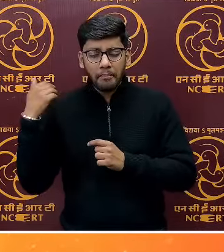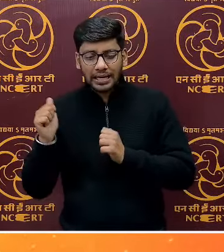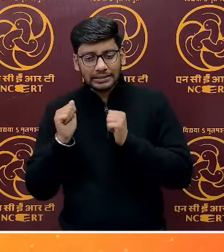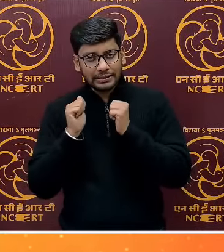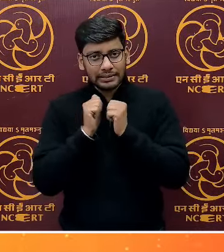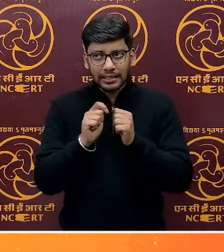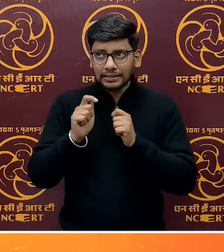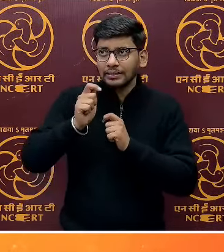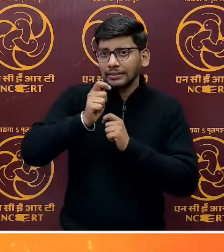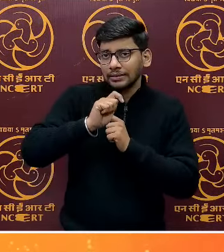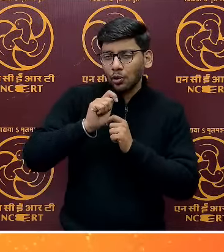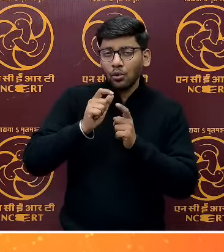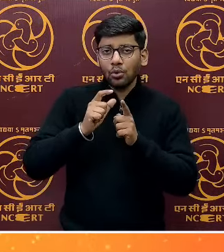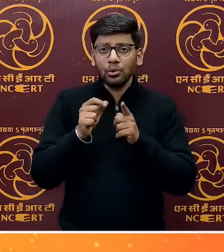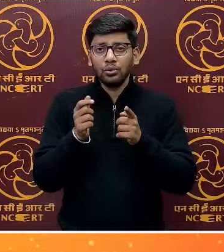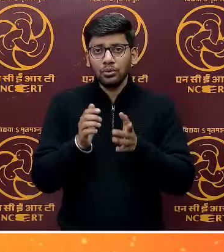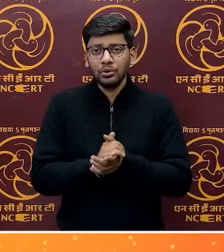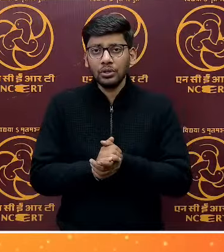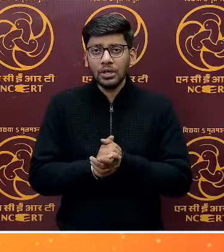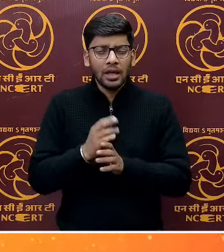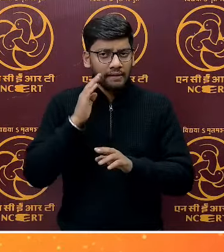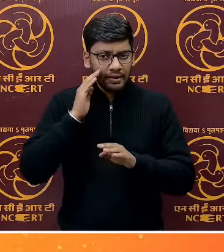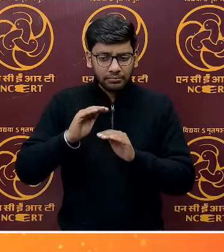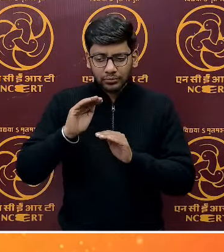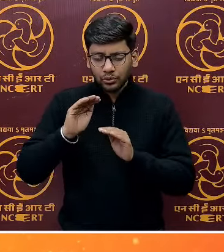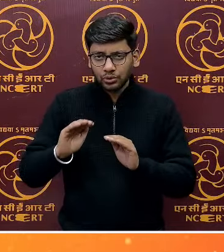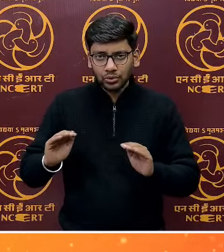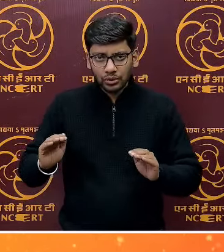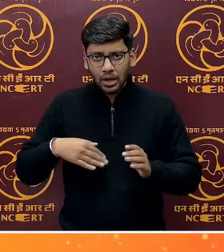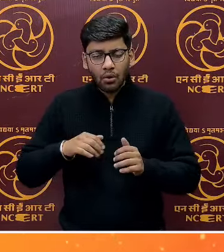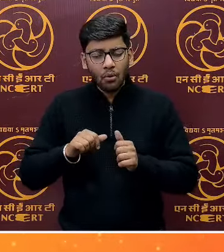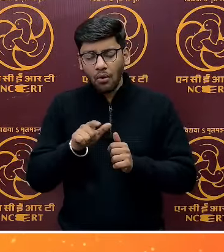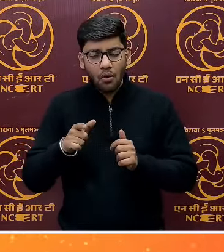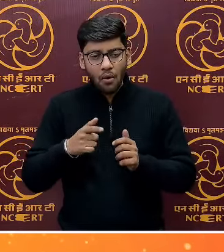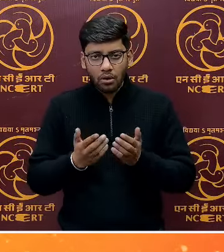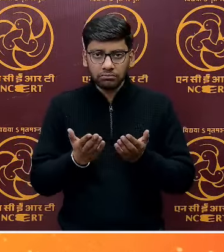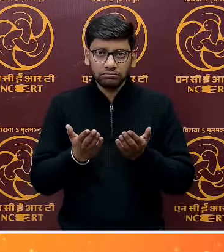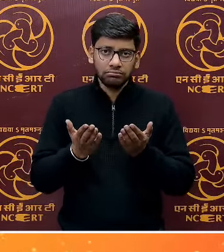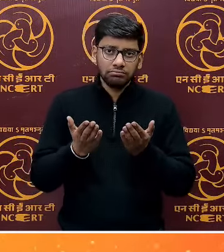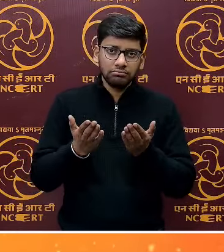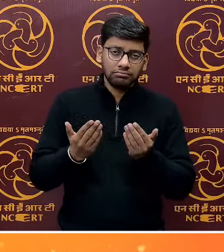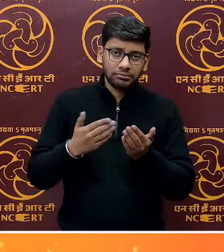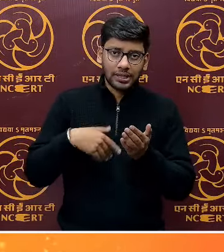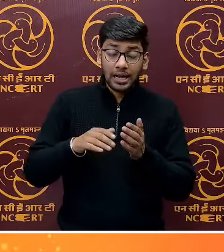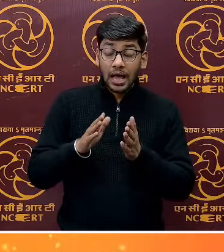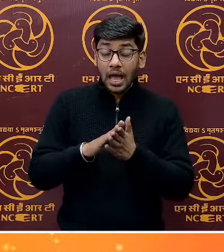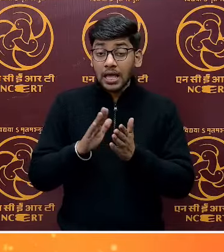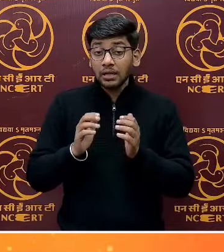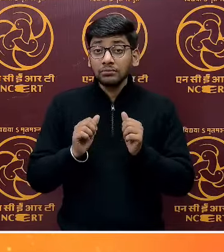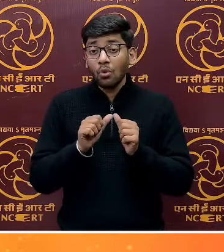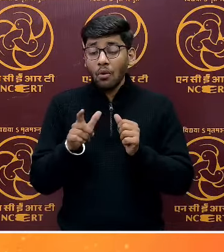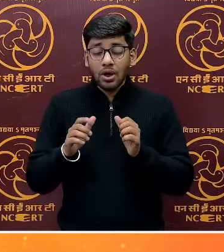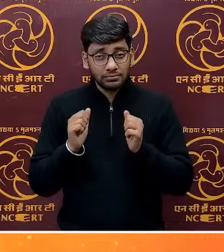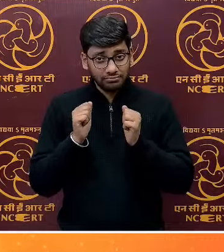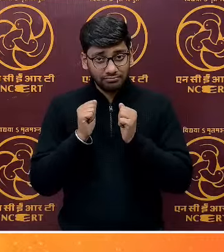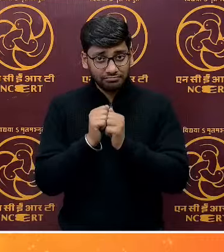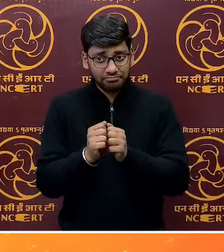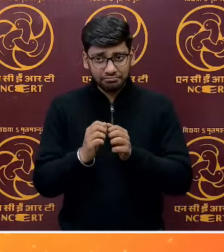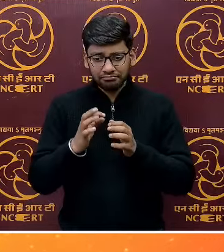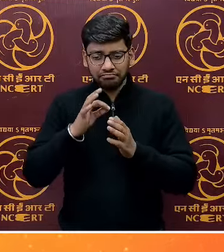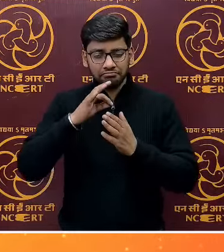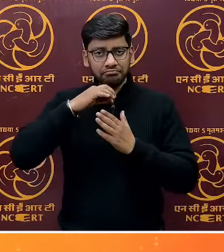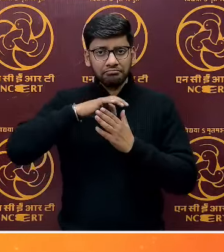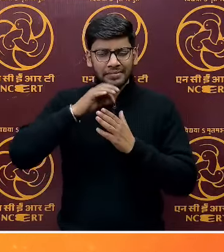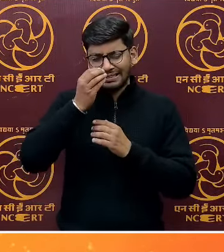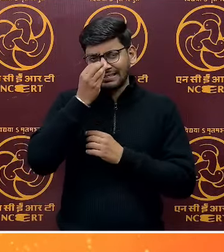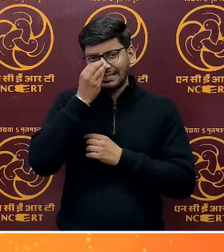So that's a nice childhood memory to cherish. I think we all can have this association with kites, you know, somewhere. It's not easy. It's